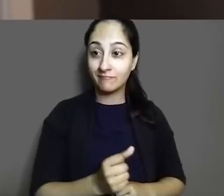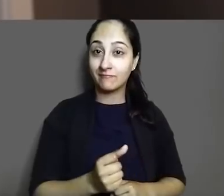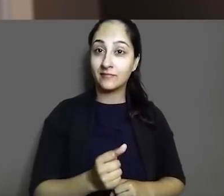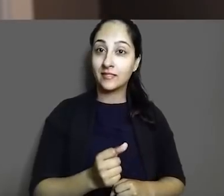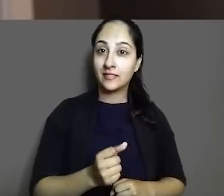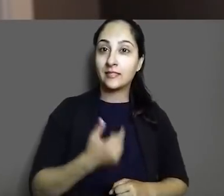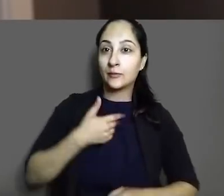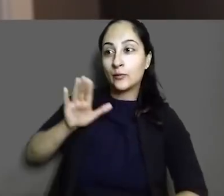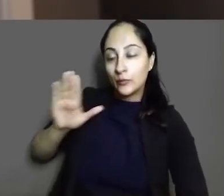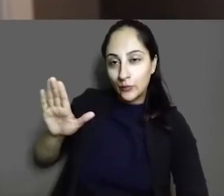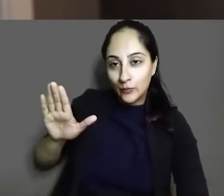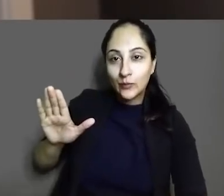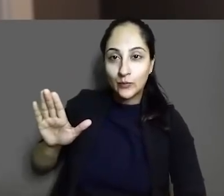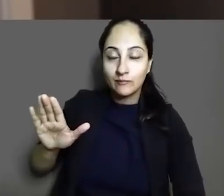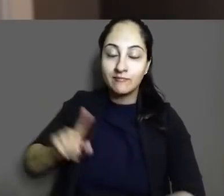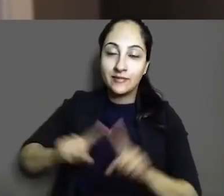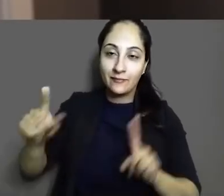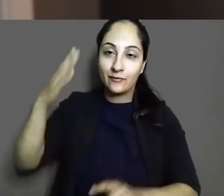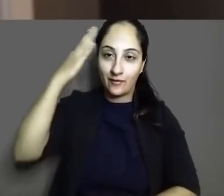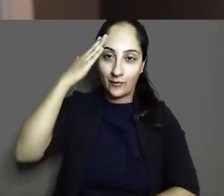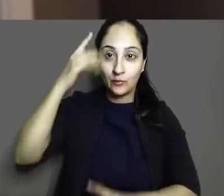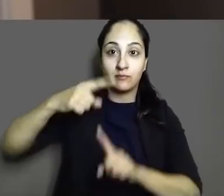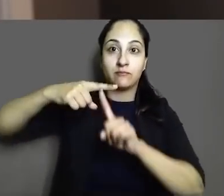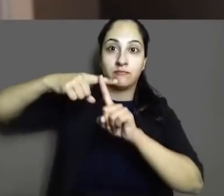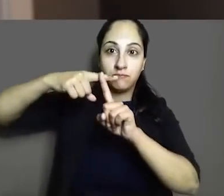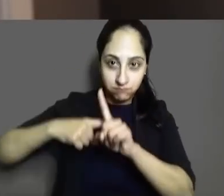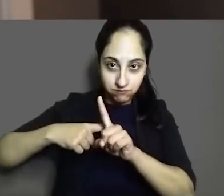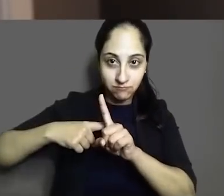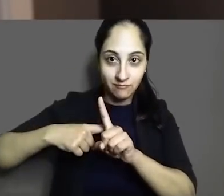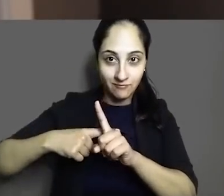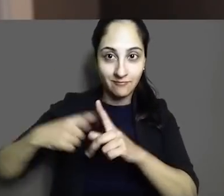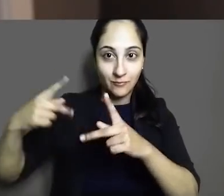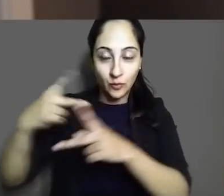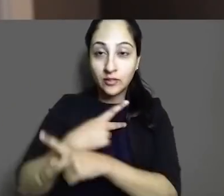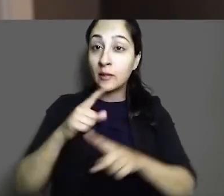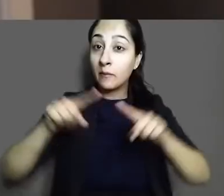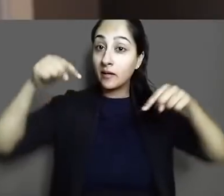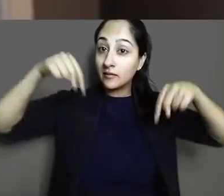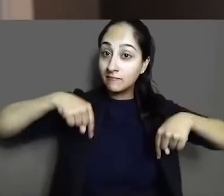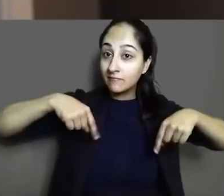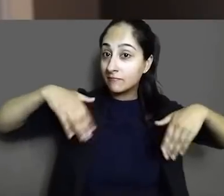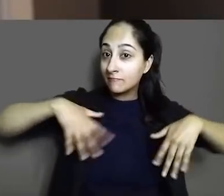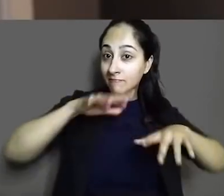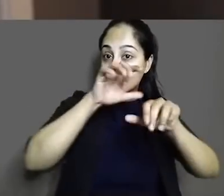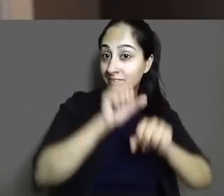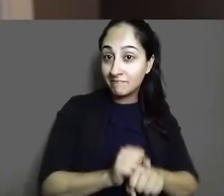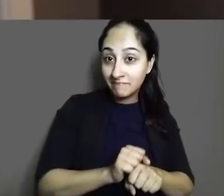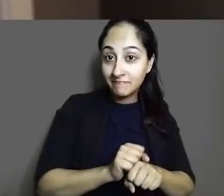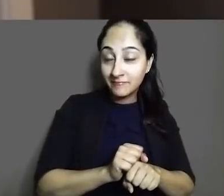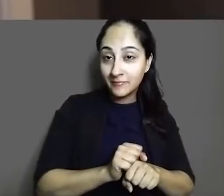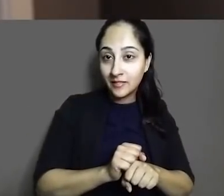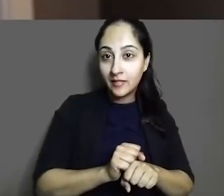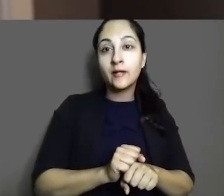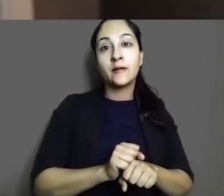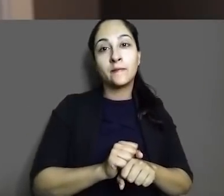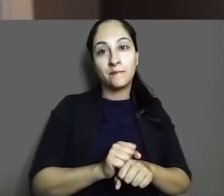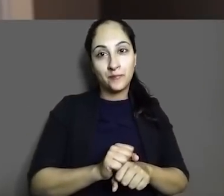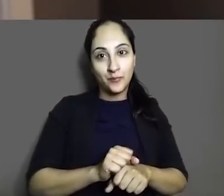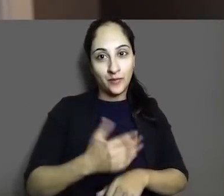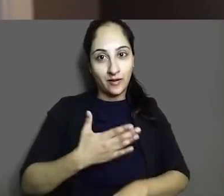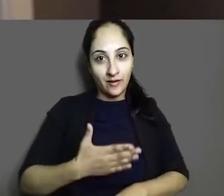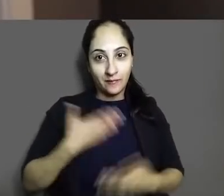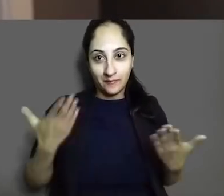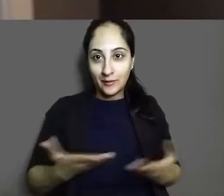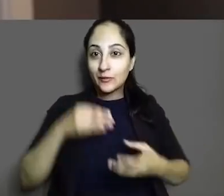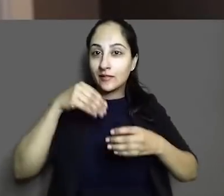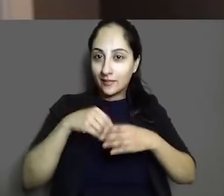it. -3, -10 with wind chill, not so cold in other places, but we're not used to that here. I'm actually happy to be here